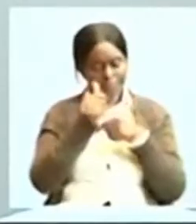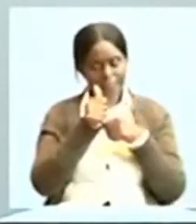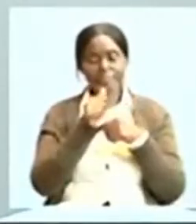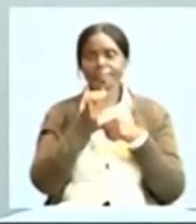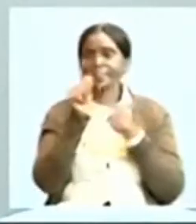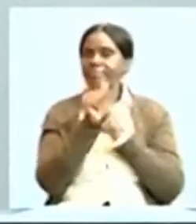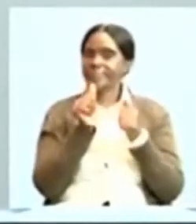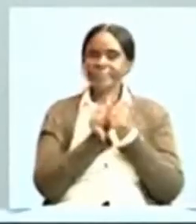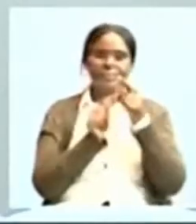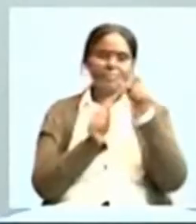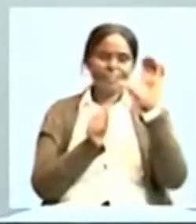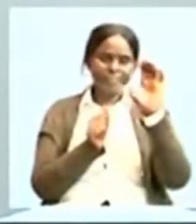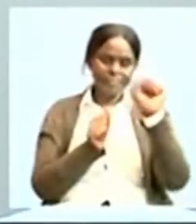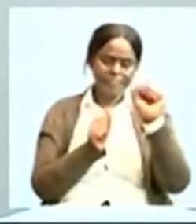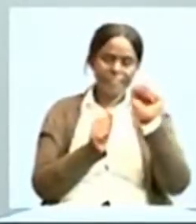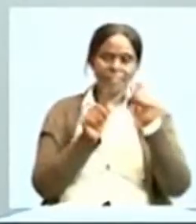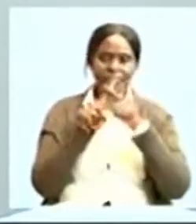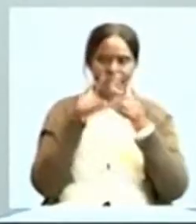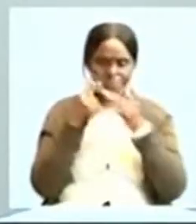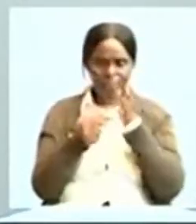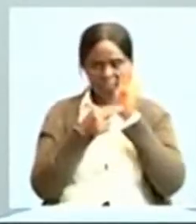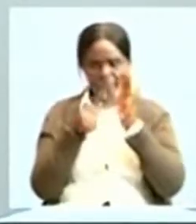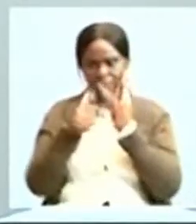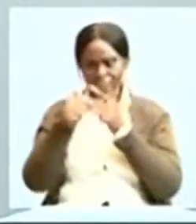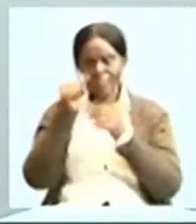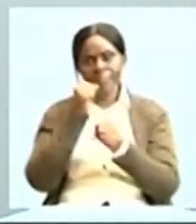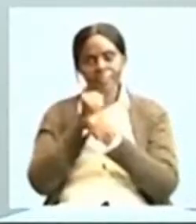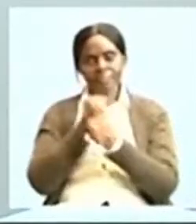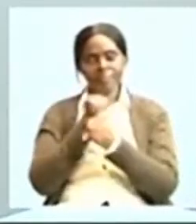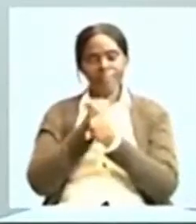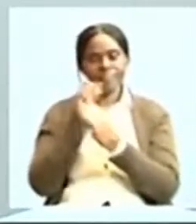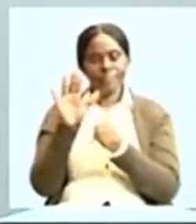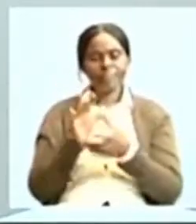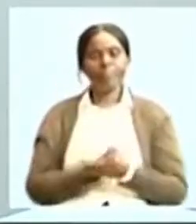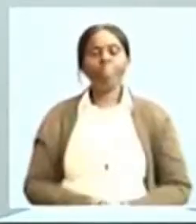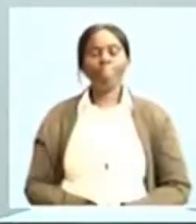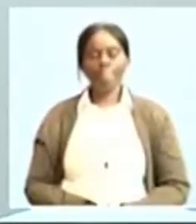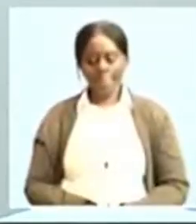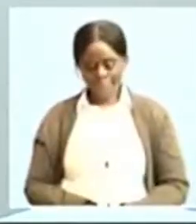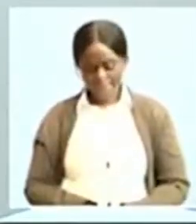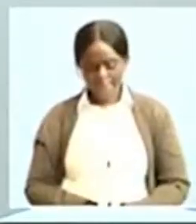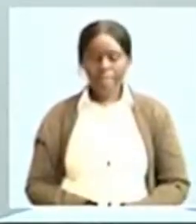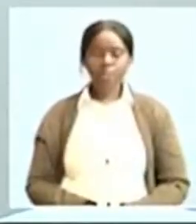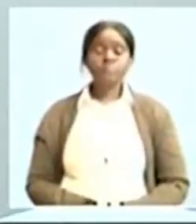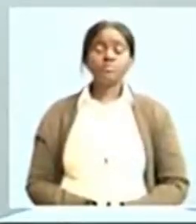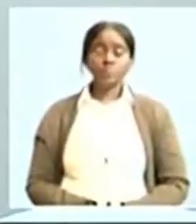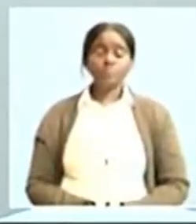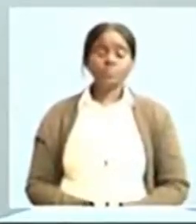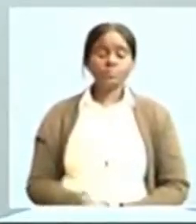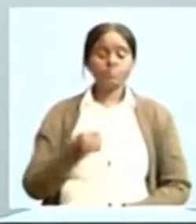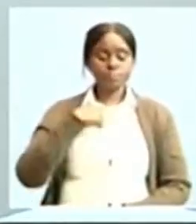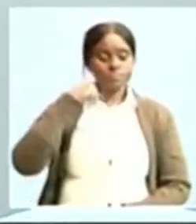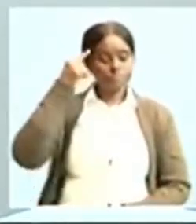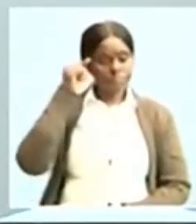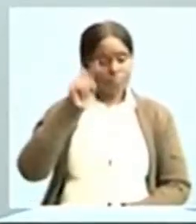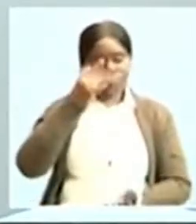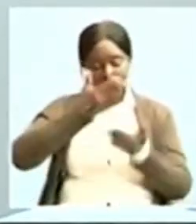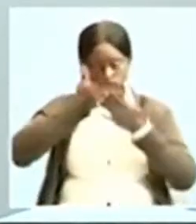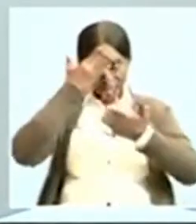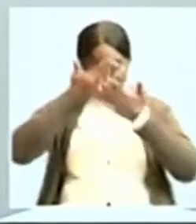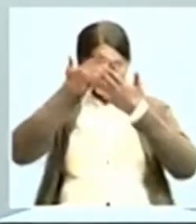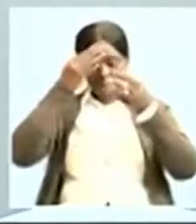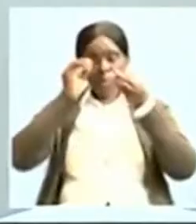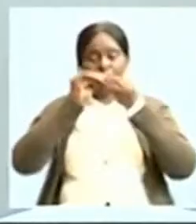not about you, Council Secretary. It shows what you are doing there. You have come a long way. I think you are learning,